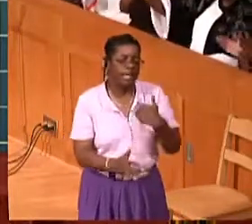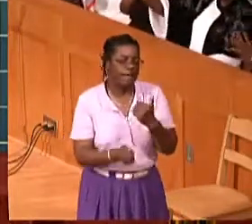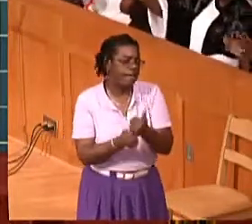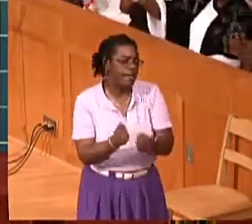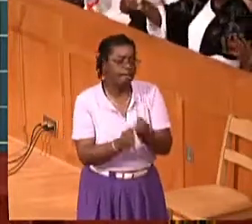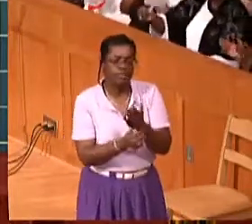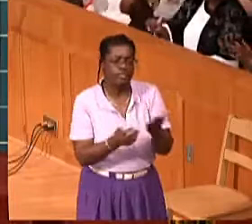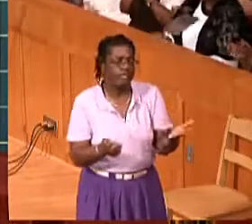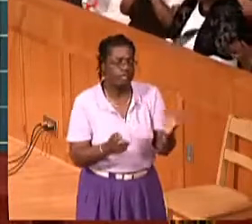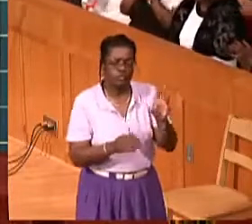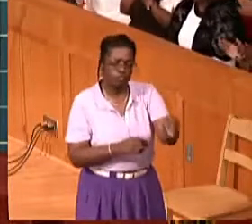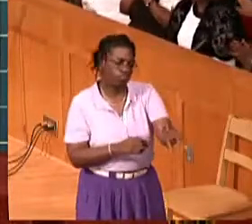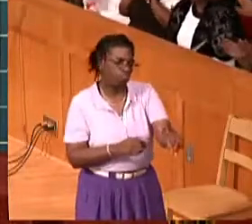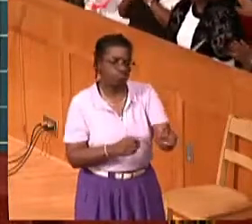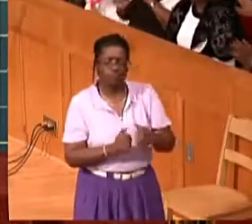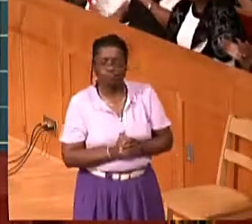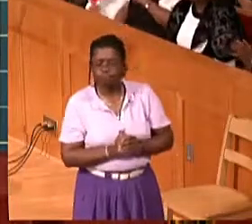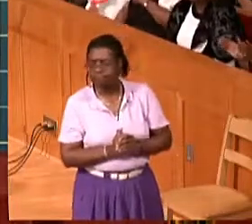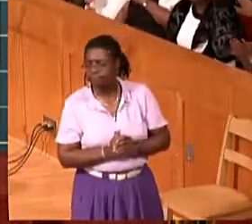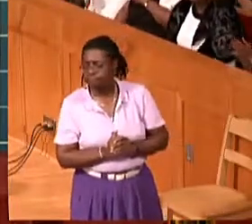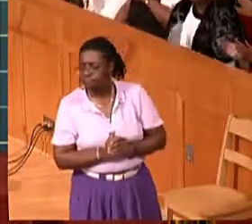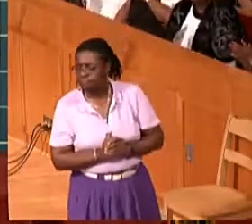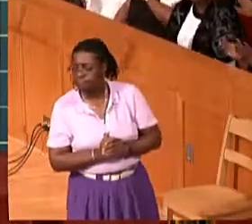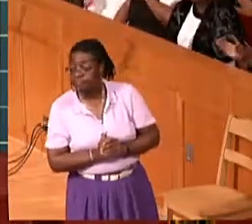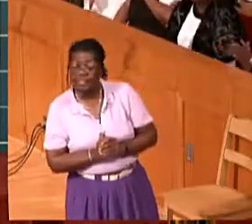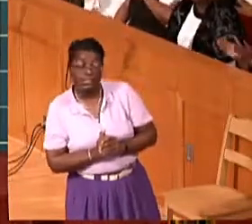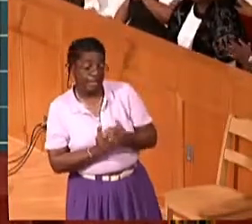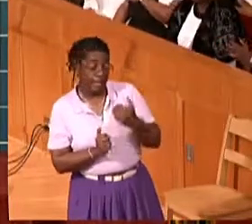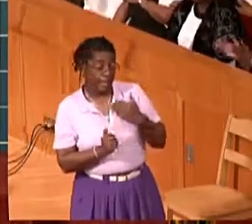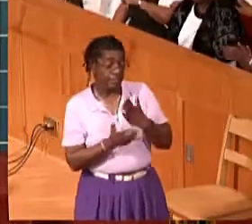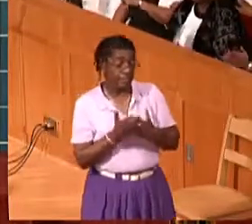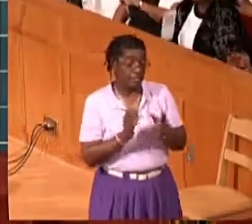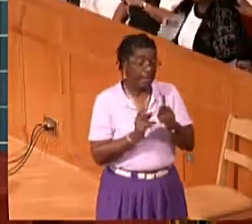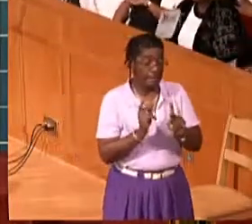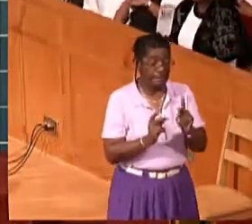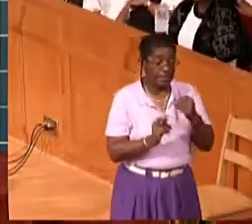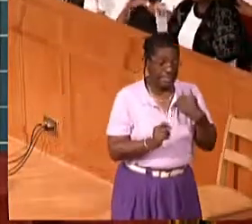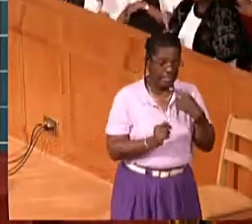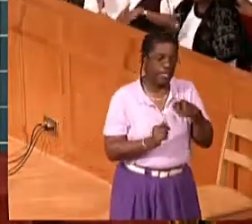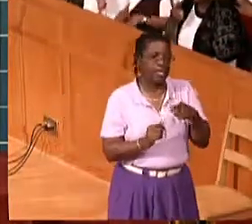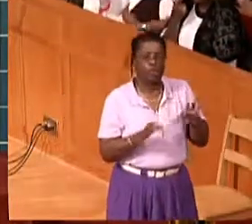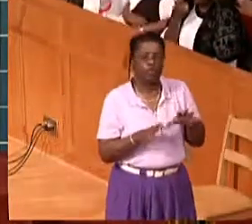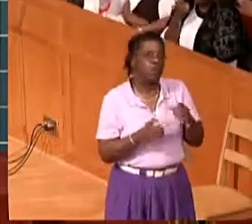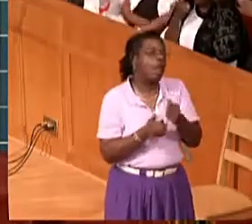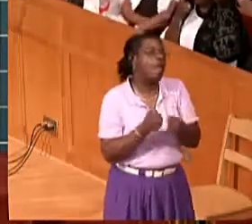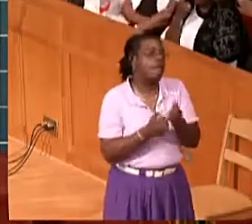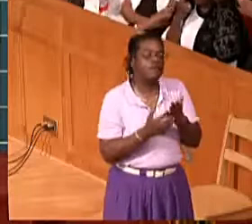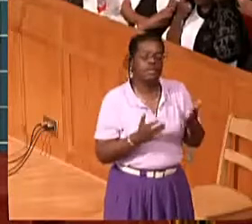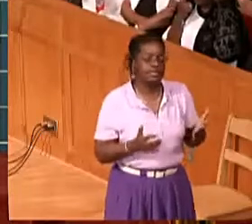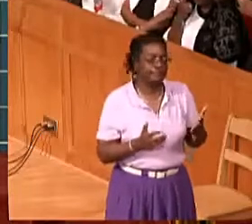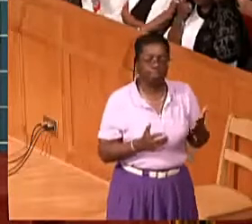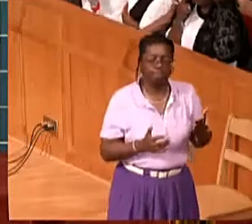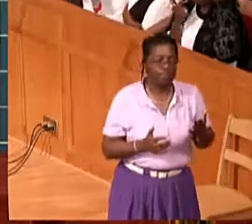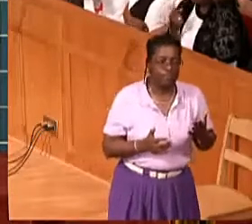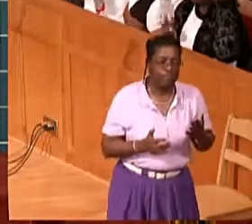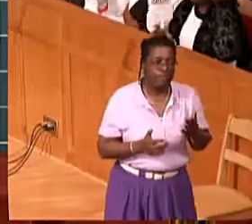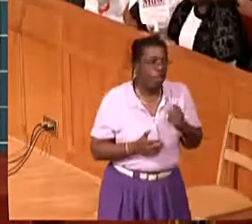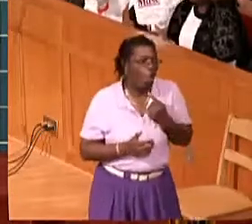Oh God. Because you got folk in the church who think they need to do everything. That it can't get done if they don't do it.